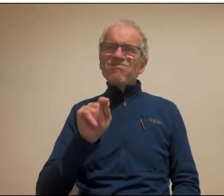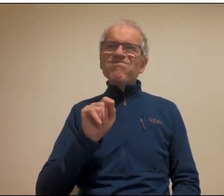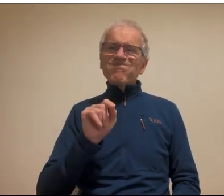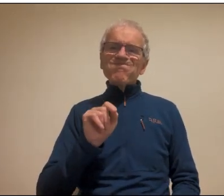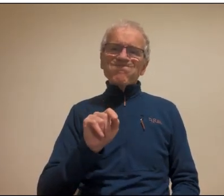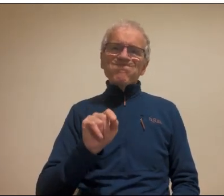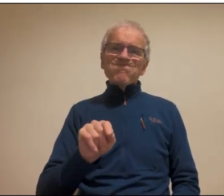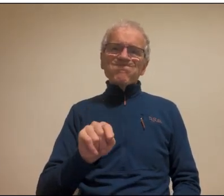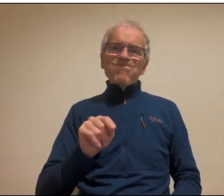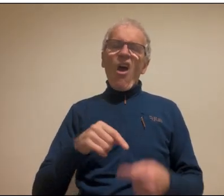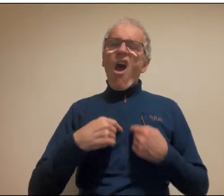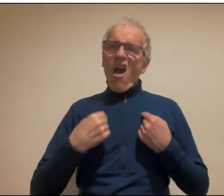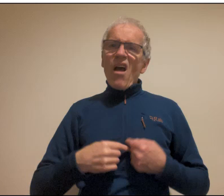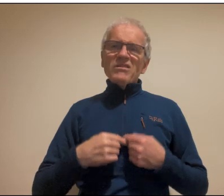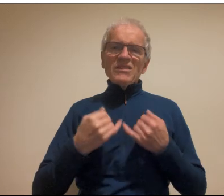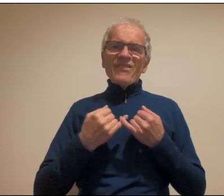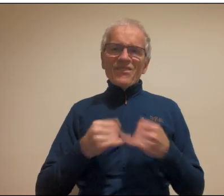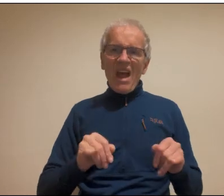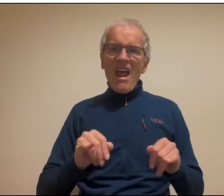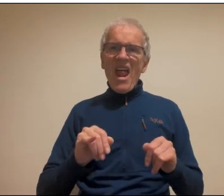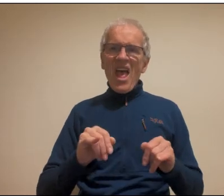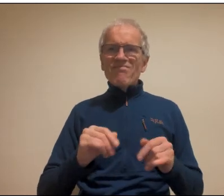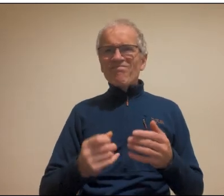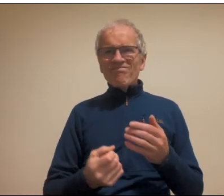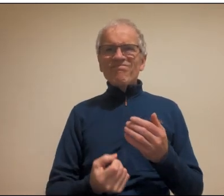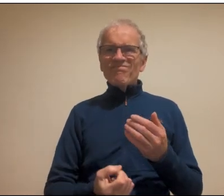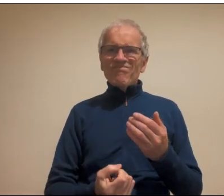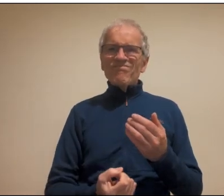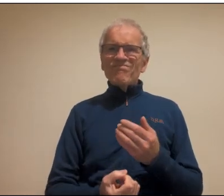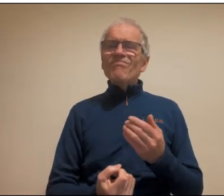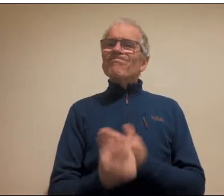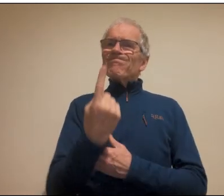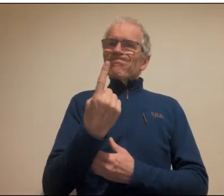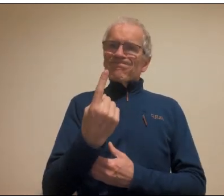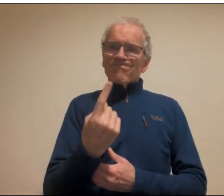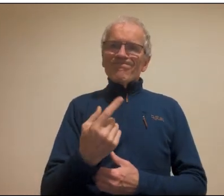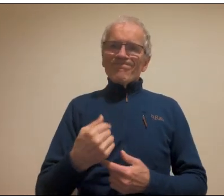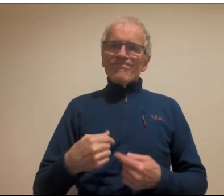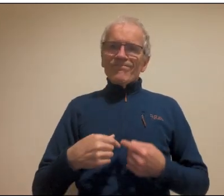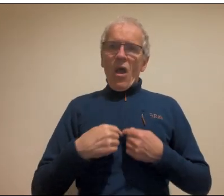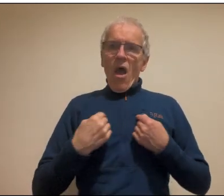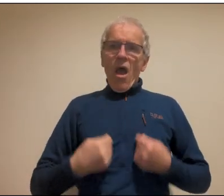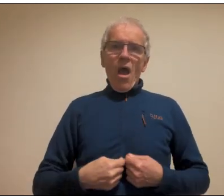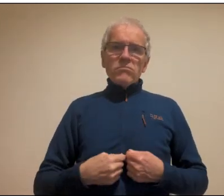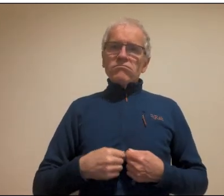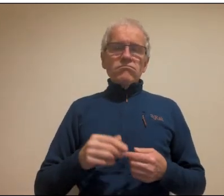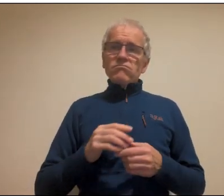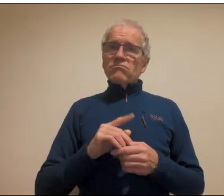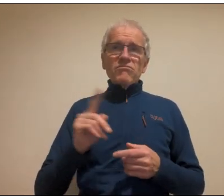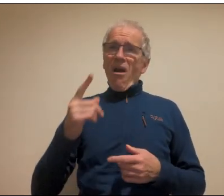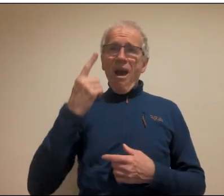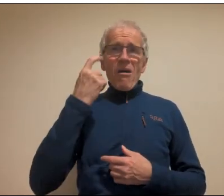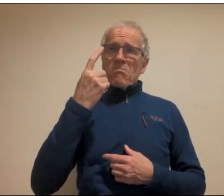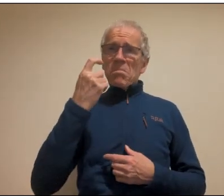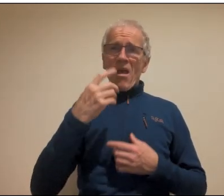Heart failure occurs when the heart is unable to pump enough blood to satisfy the body's needs.